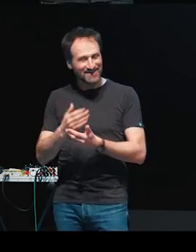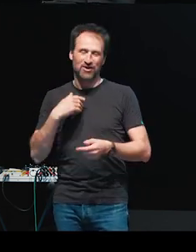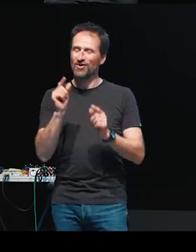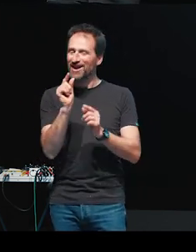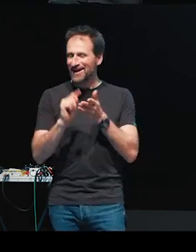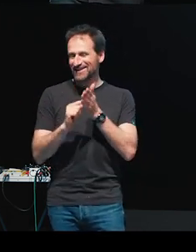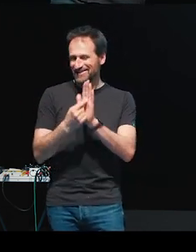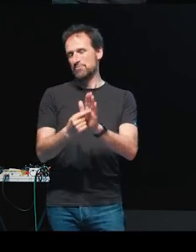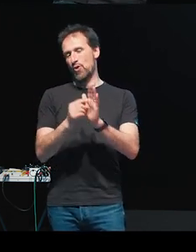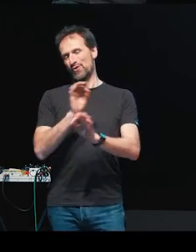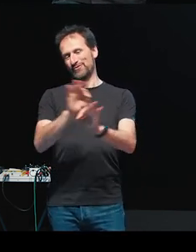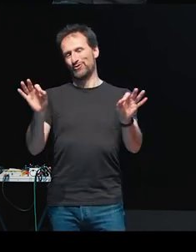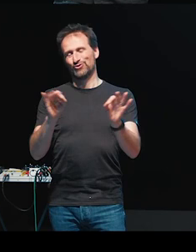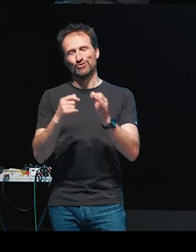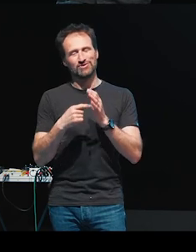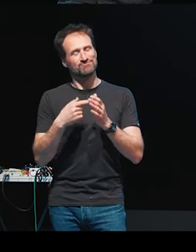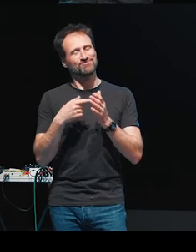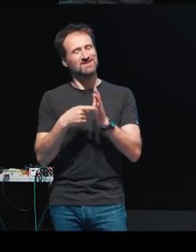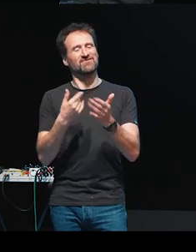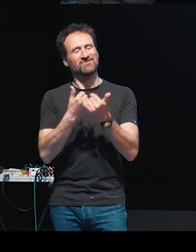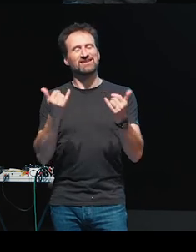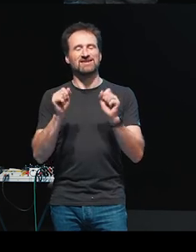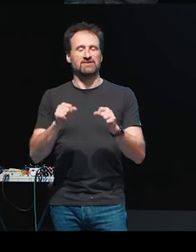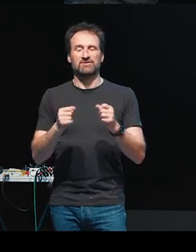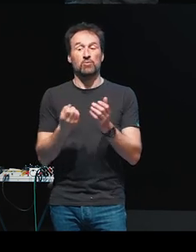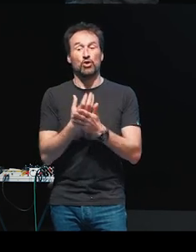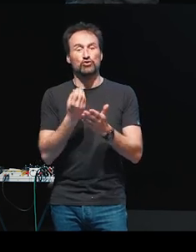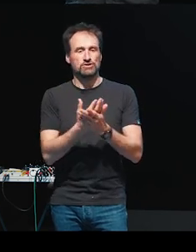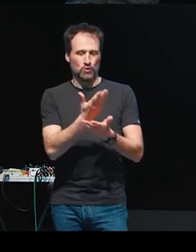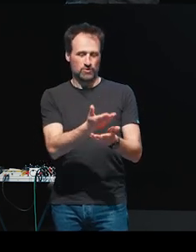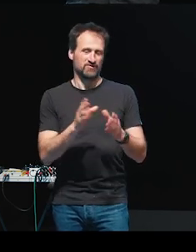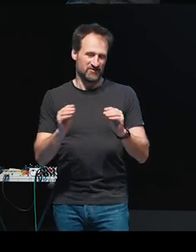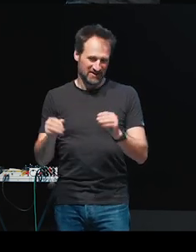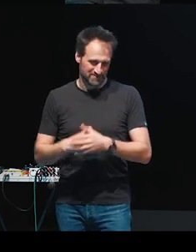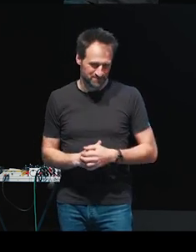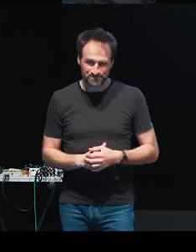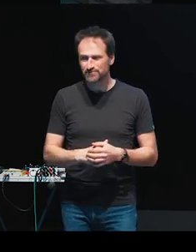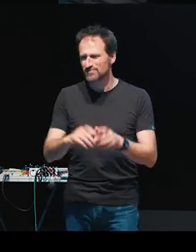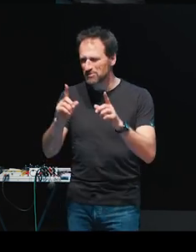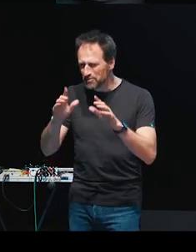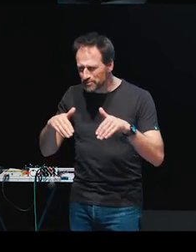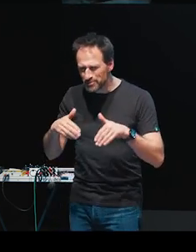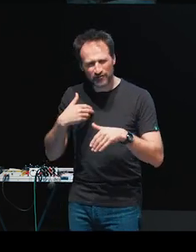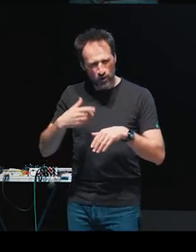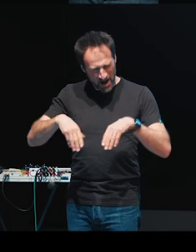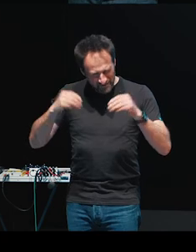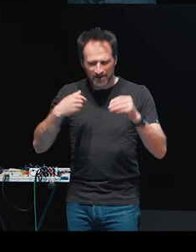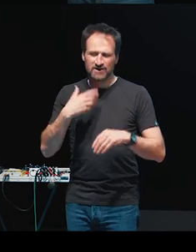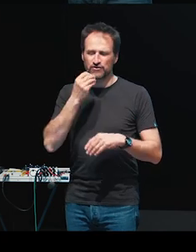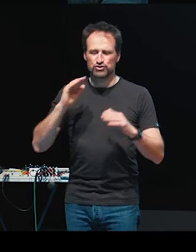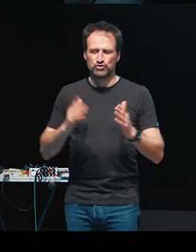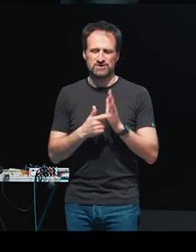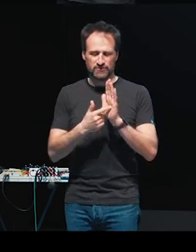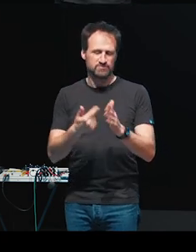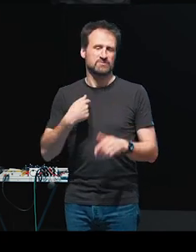for you that shows how to use this stuff in production. But before we start, let me also introduce myself. I